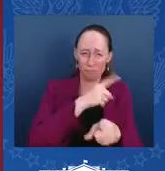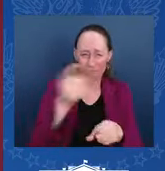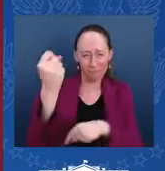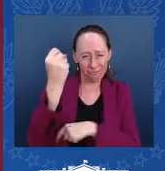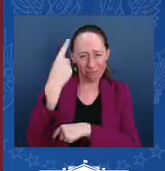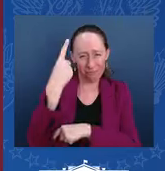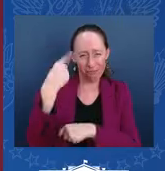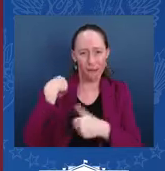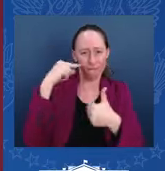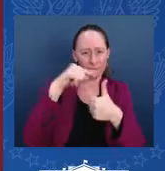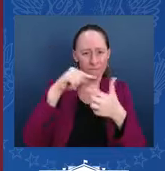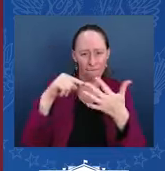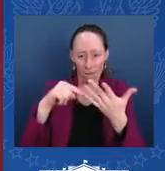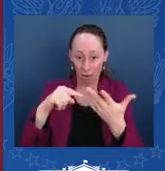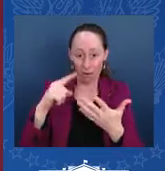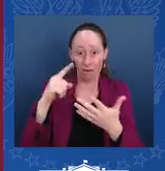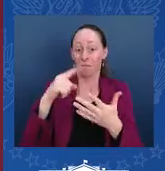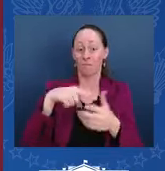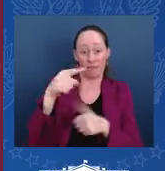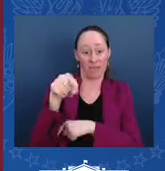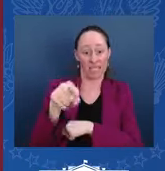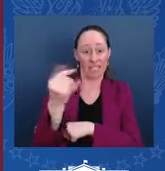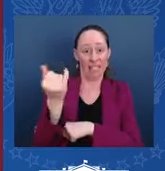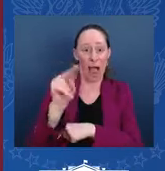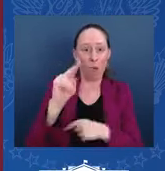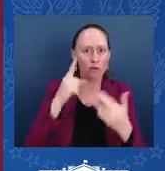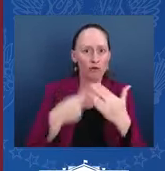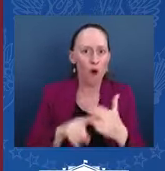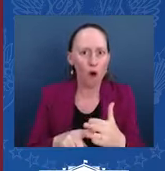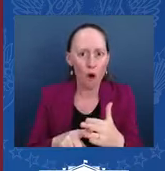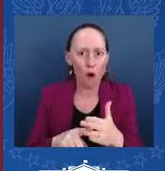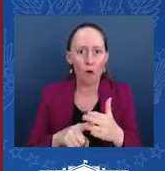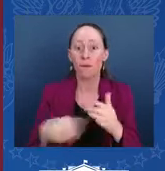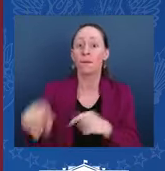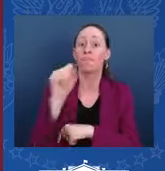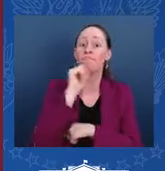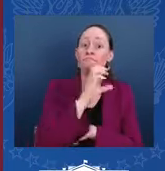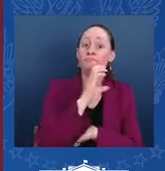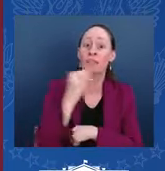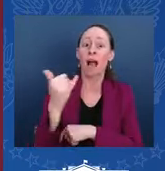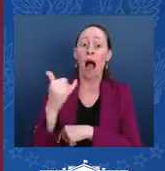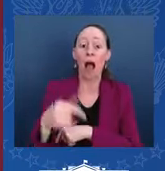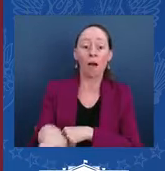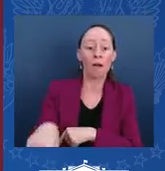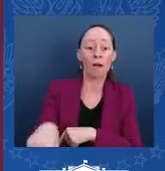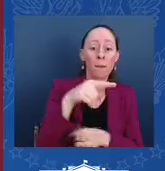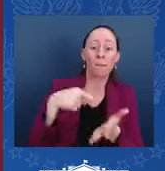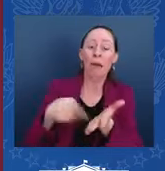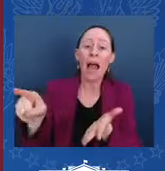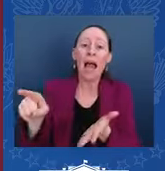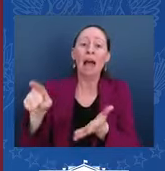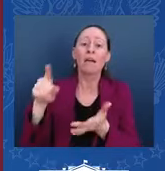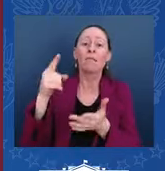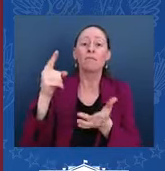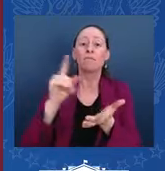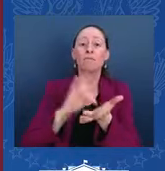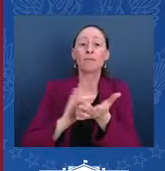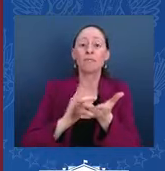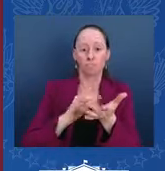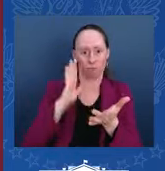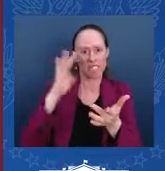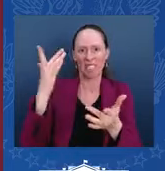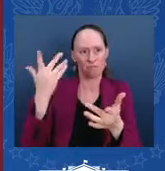this January, the total cap on prescription drug costs for seniors on Medicare will be even lower. It'll go down to $2,000. Not